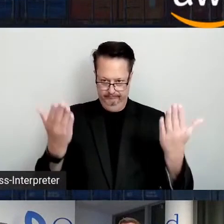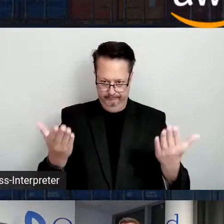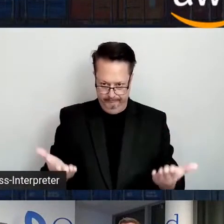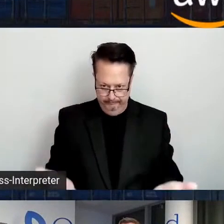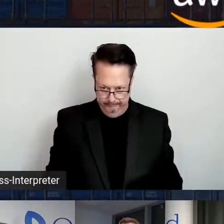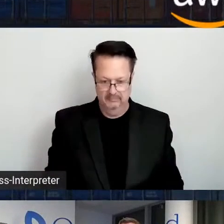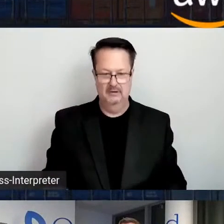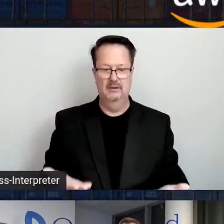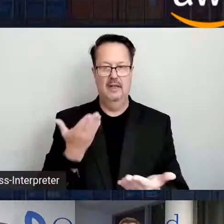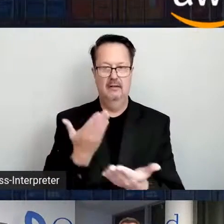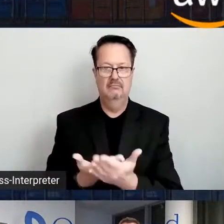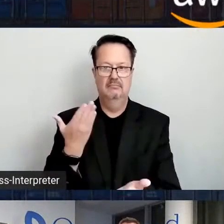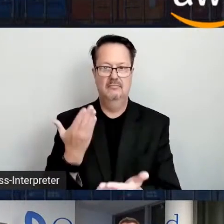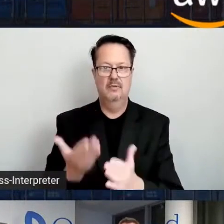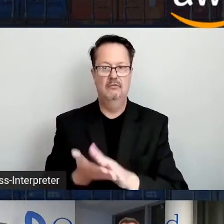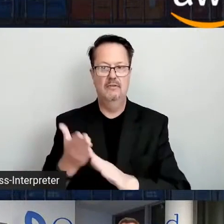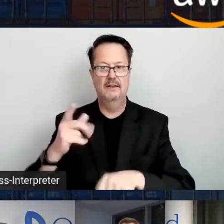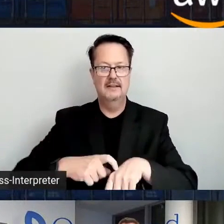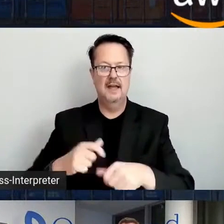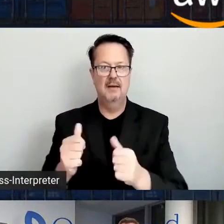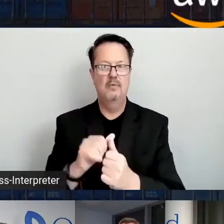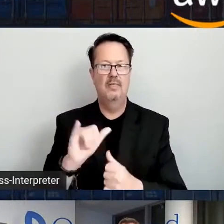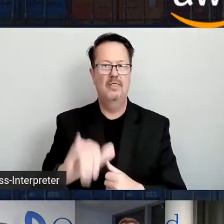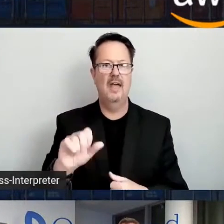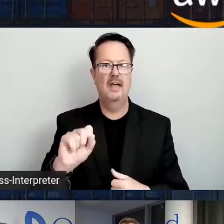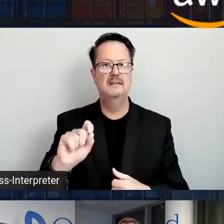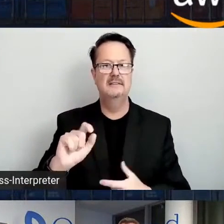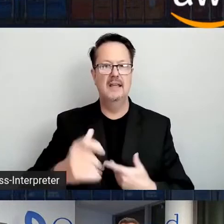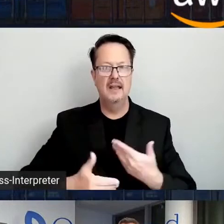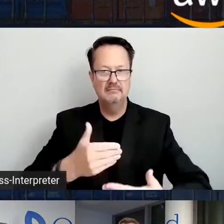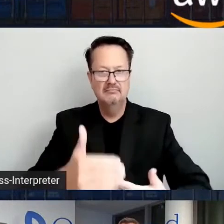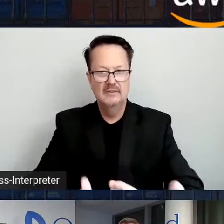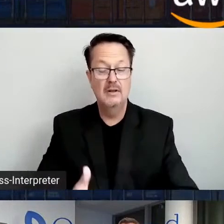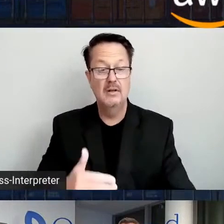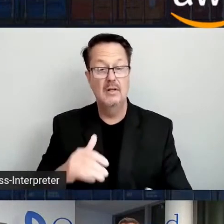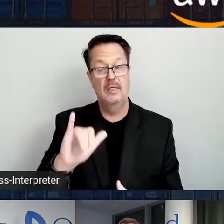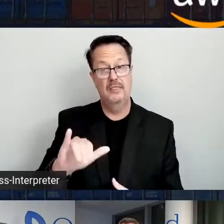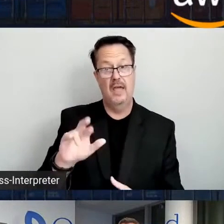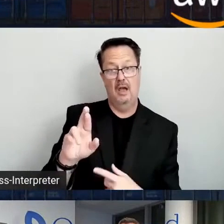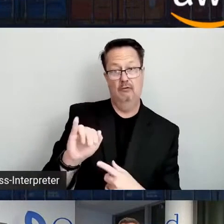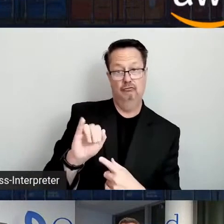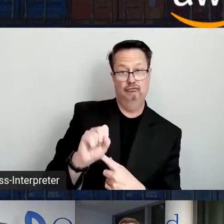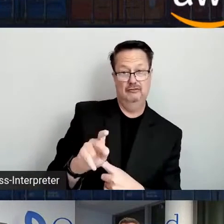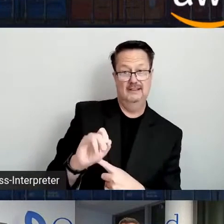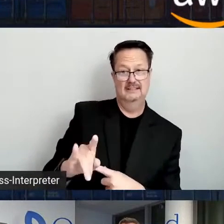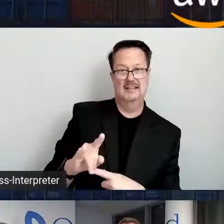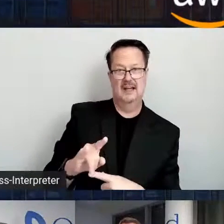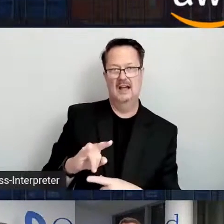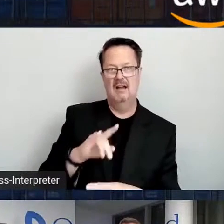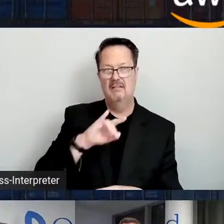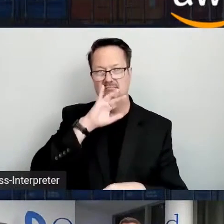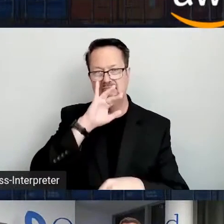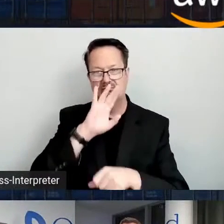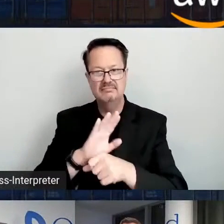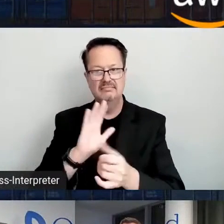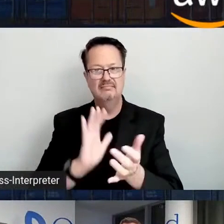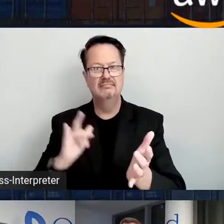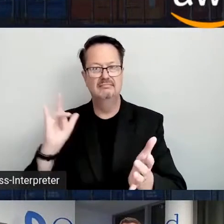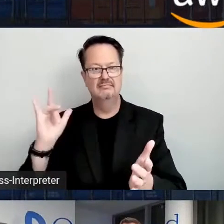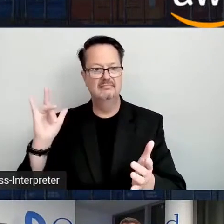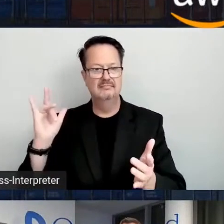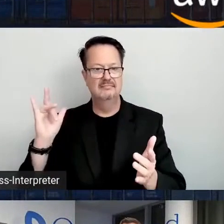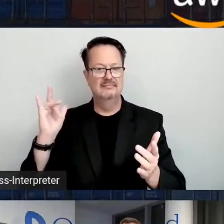your runtime with your desired state, the risk of malicious actors